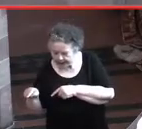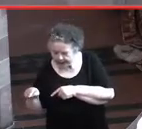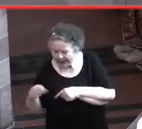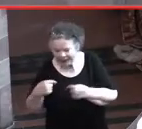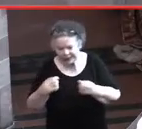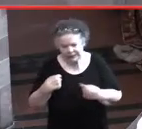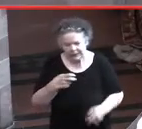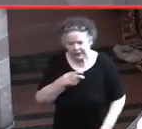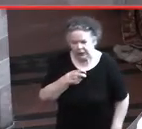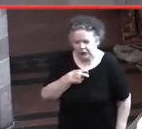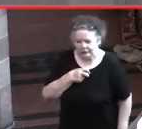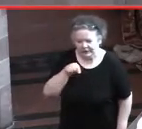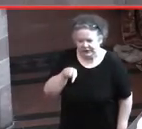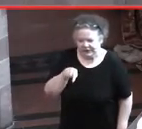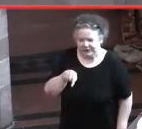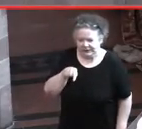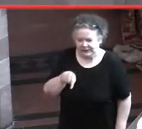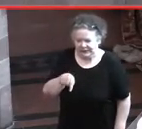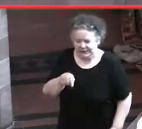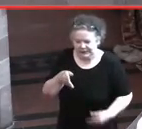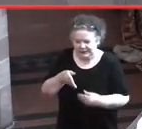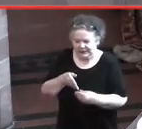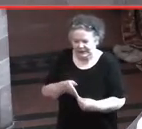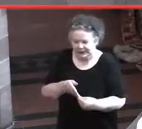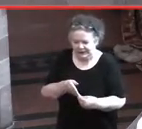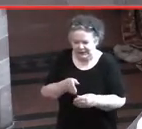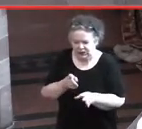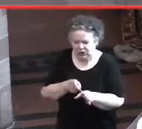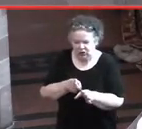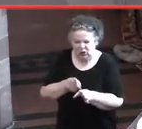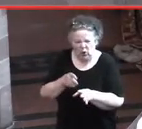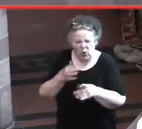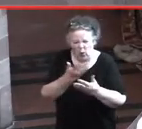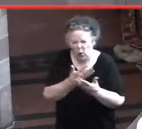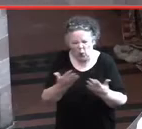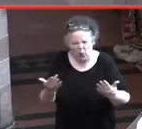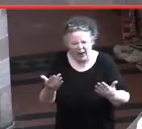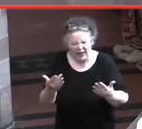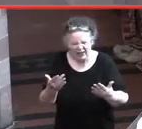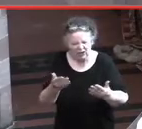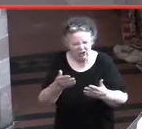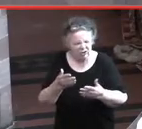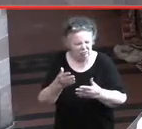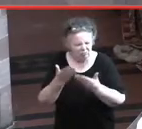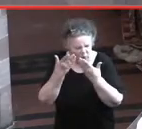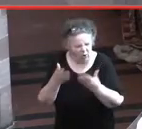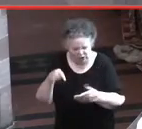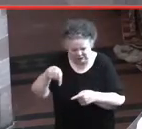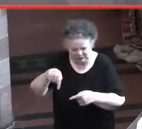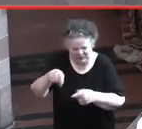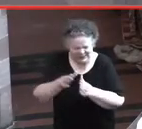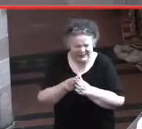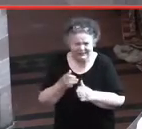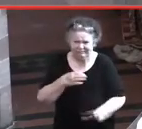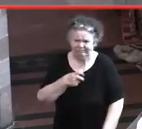how nervous she was about leading a particular all-age parade service that coming Sunday.